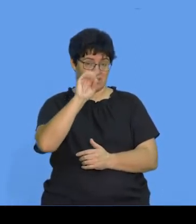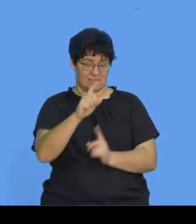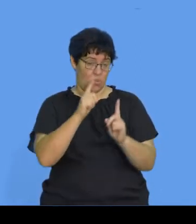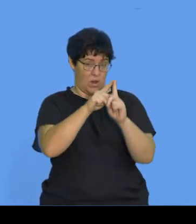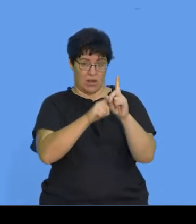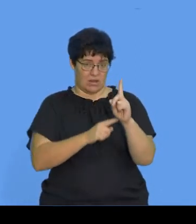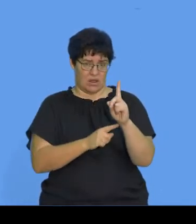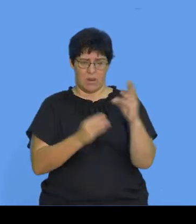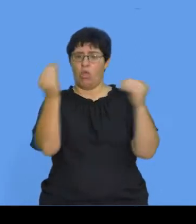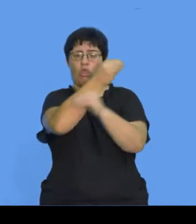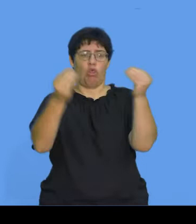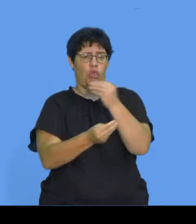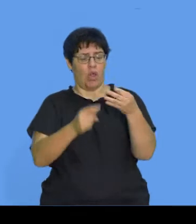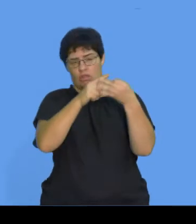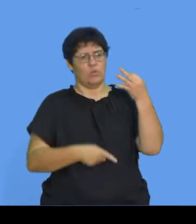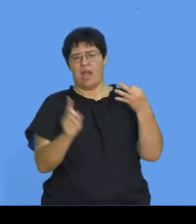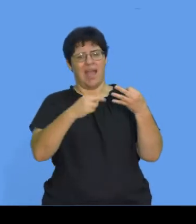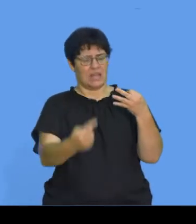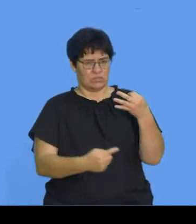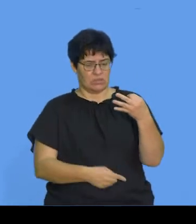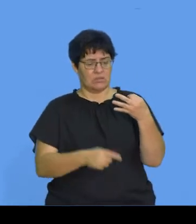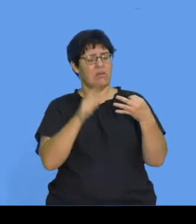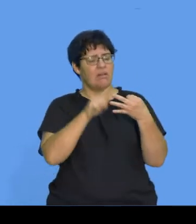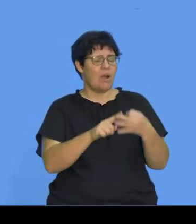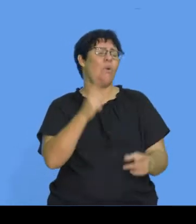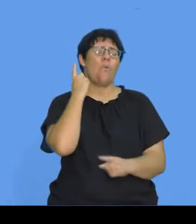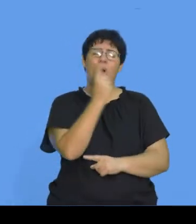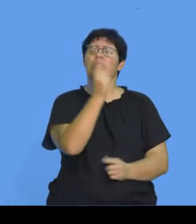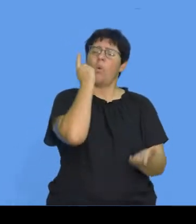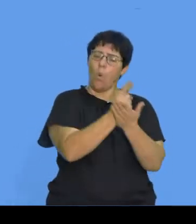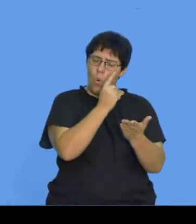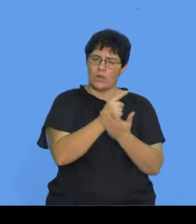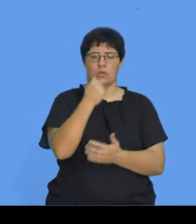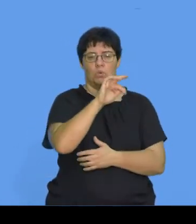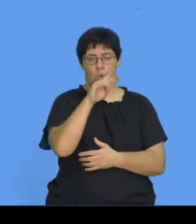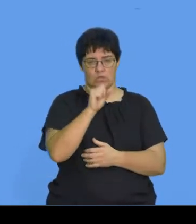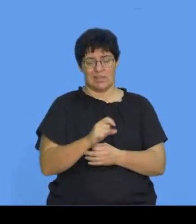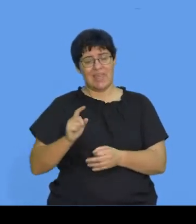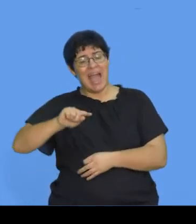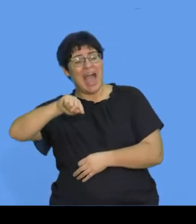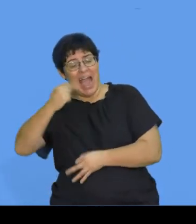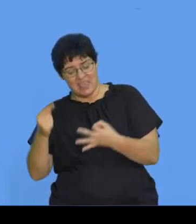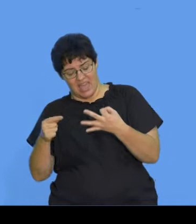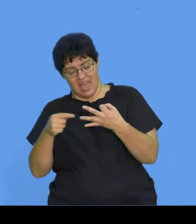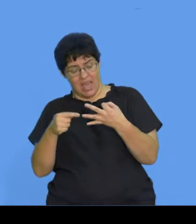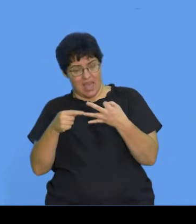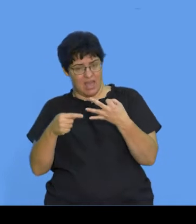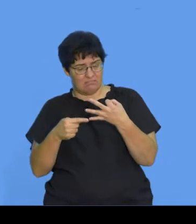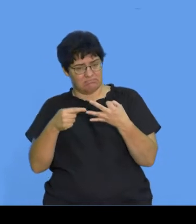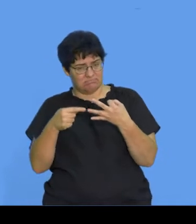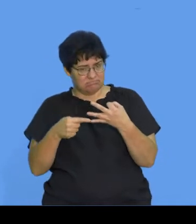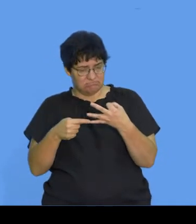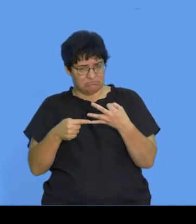you can't just mix and match any one. One of them always must be a glucose, and then the other